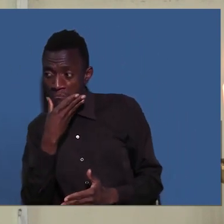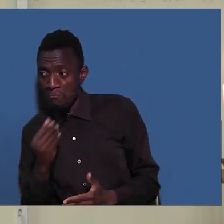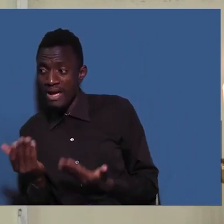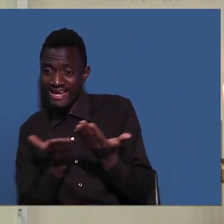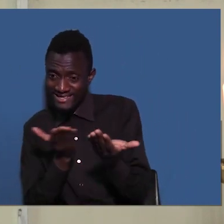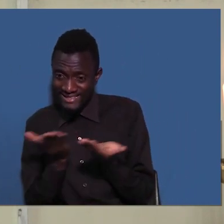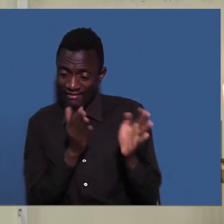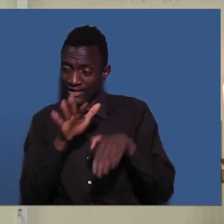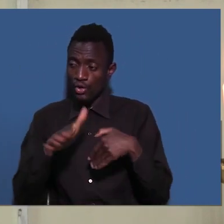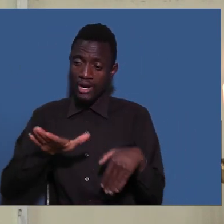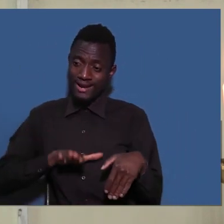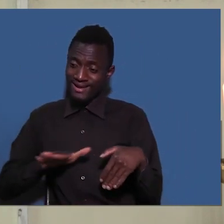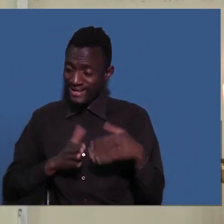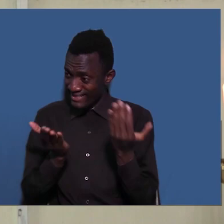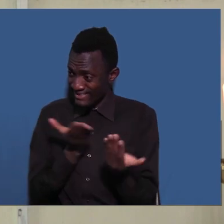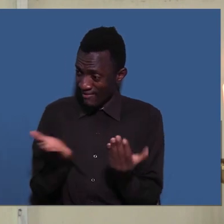maid servants?